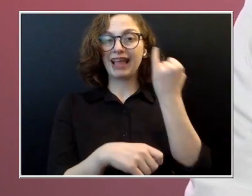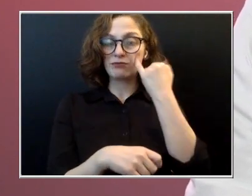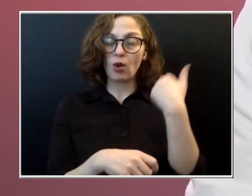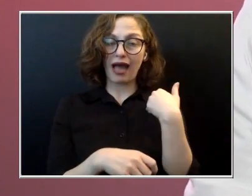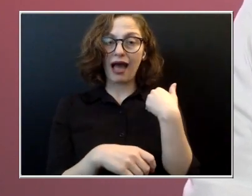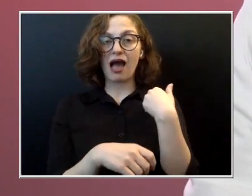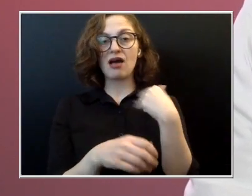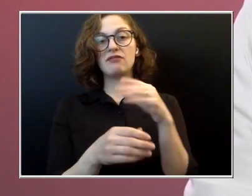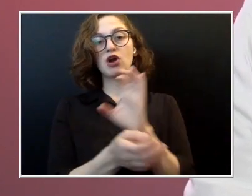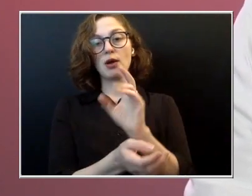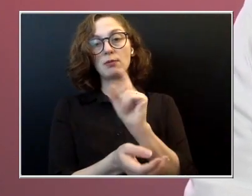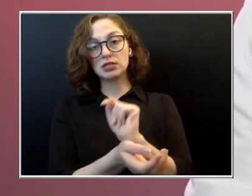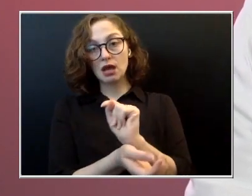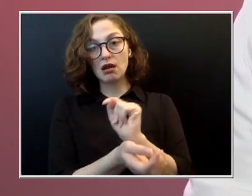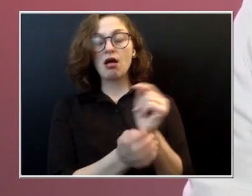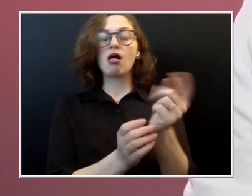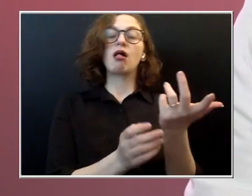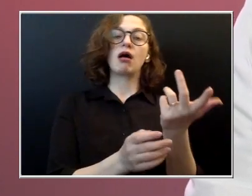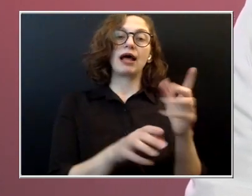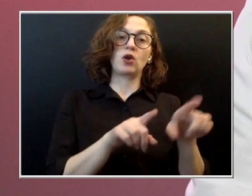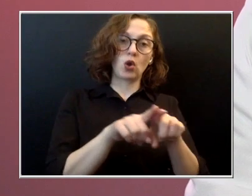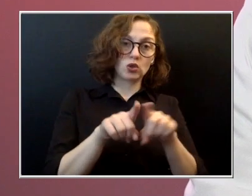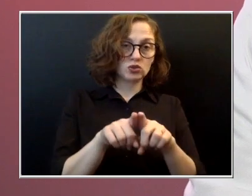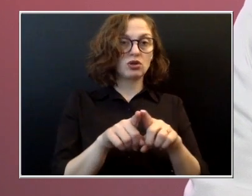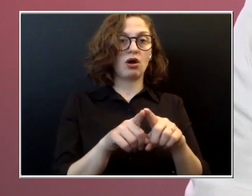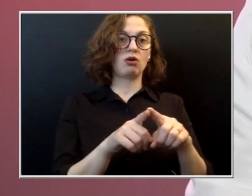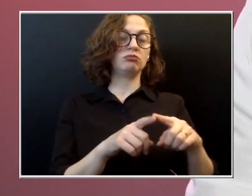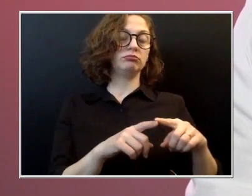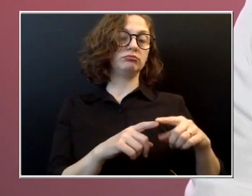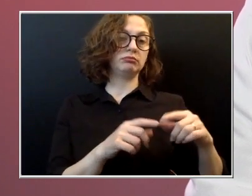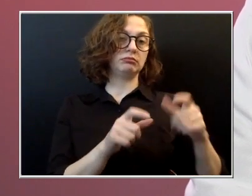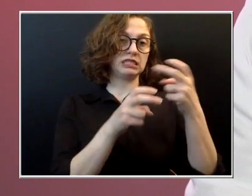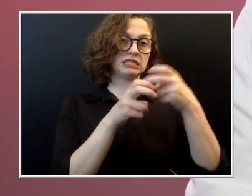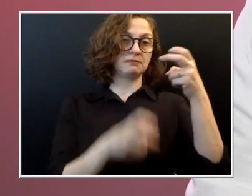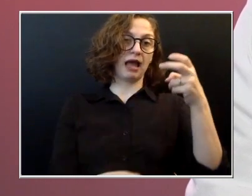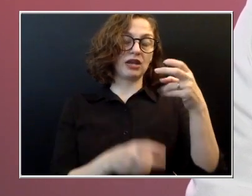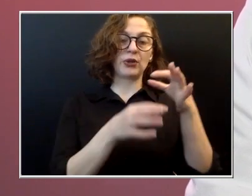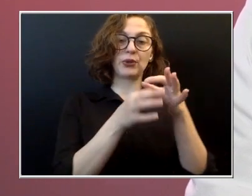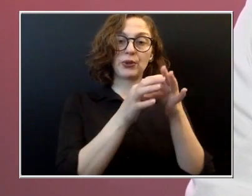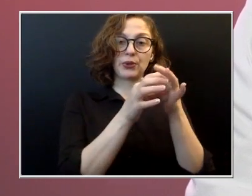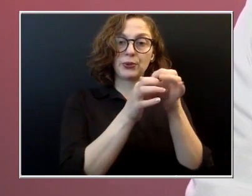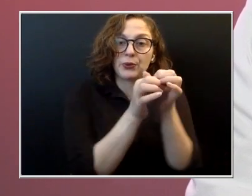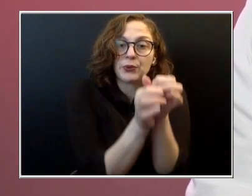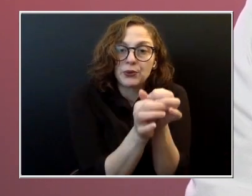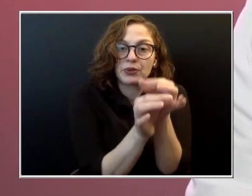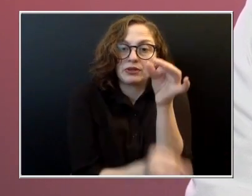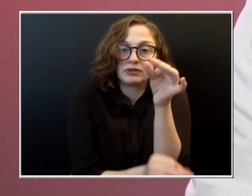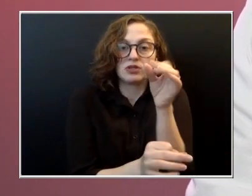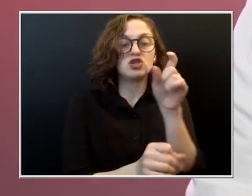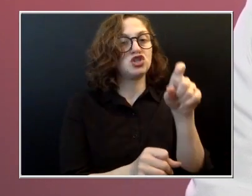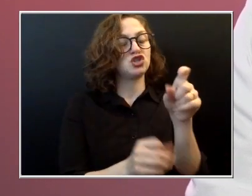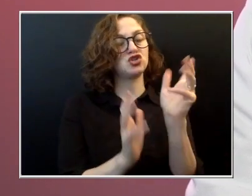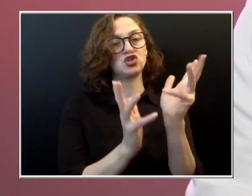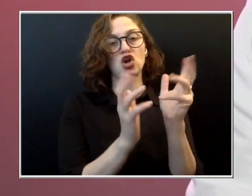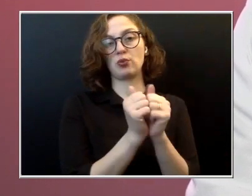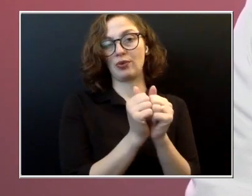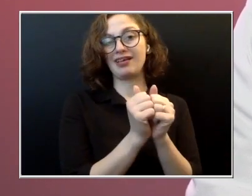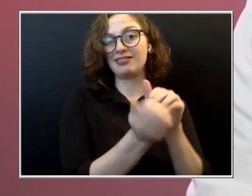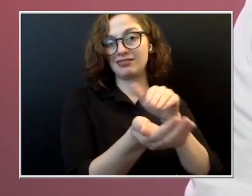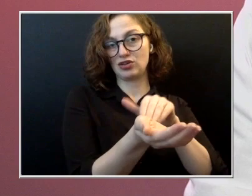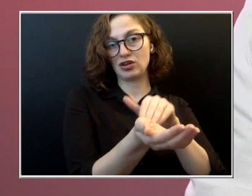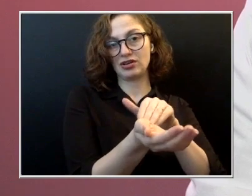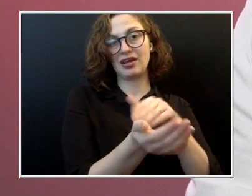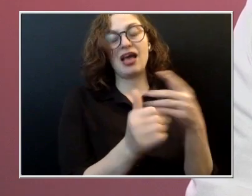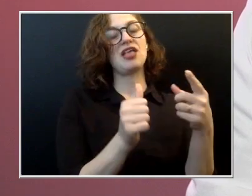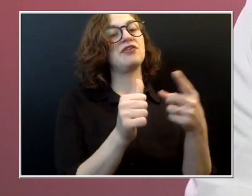stenosis also, they should talk to their primary care physician. And I think the first starting test is send them to cardiologist and